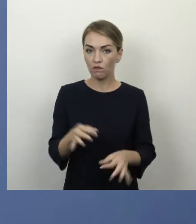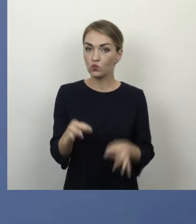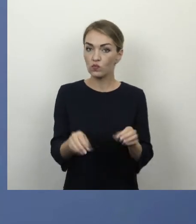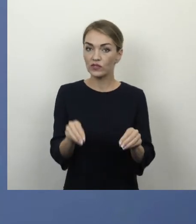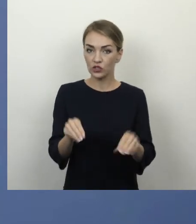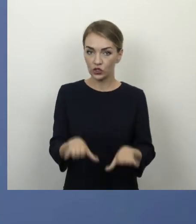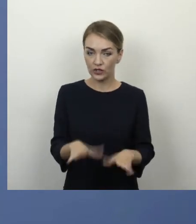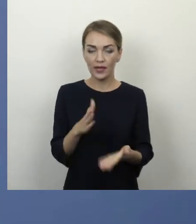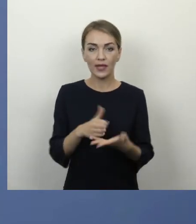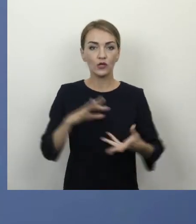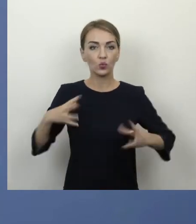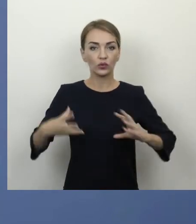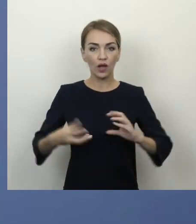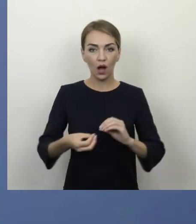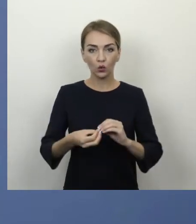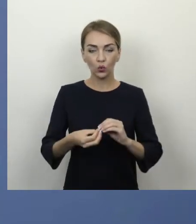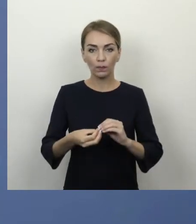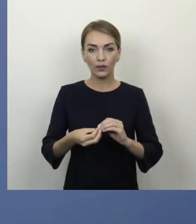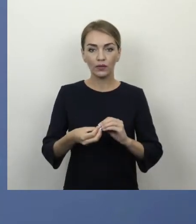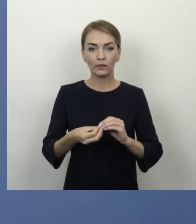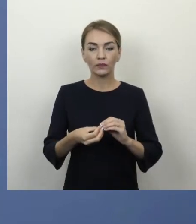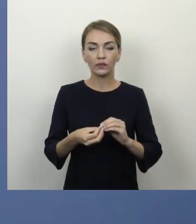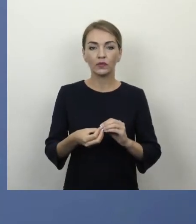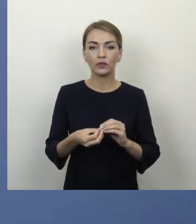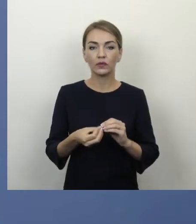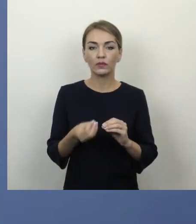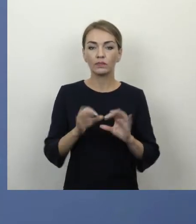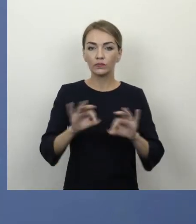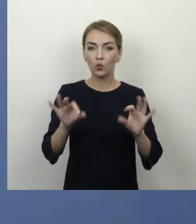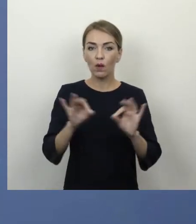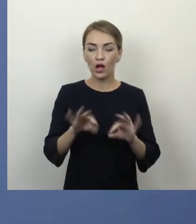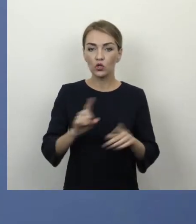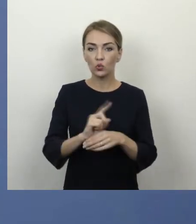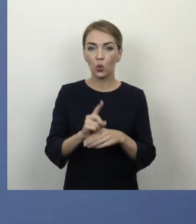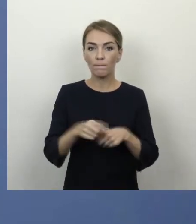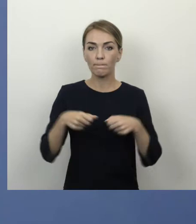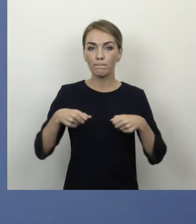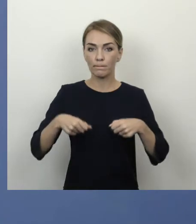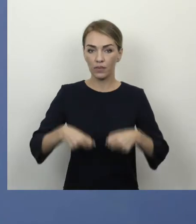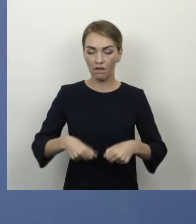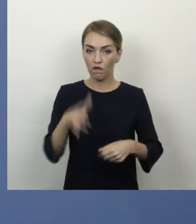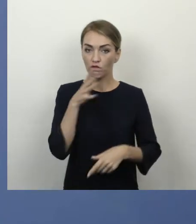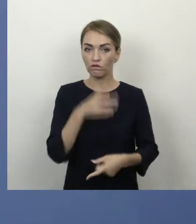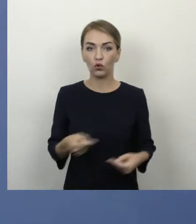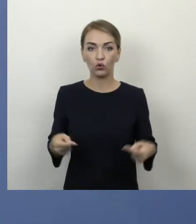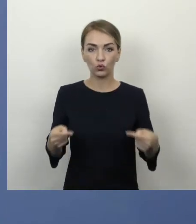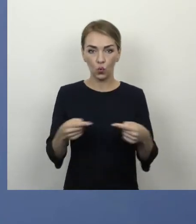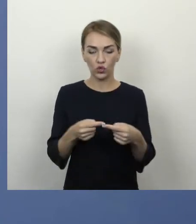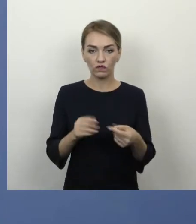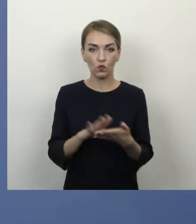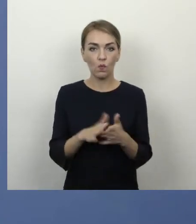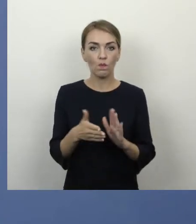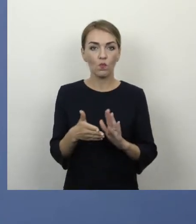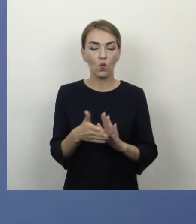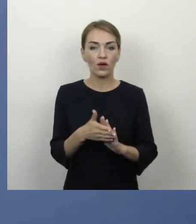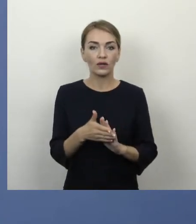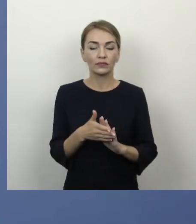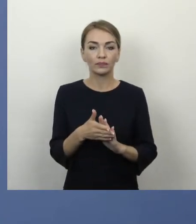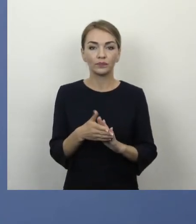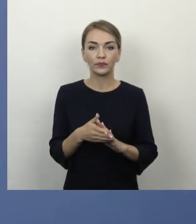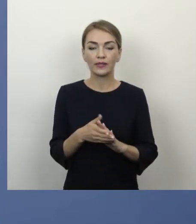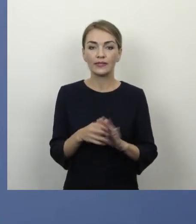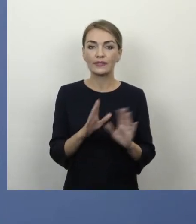typical disputes. The judgments are the results of the application of the law exercised by